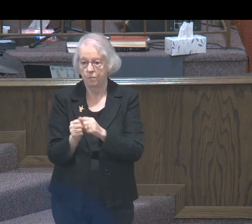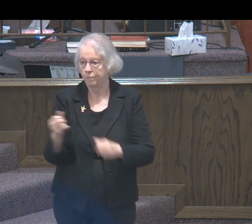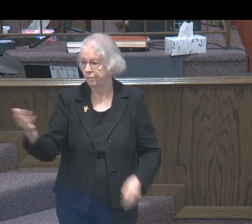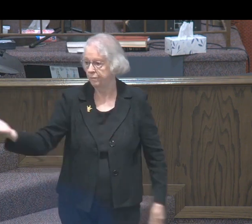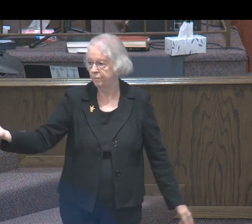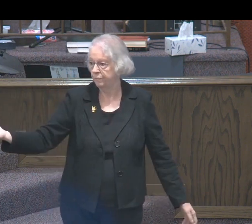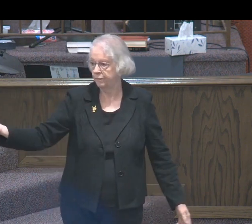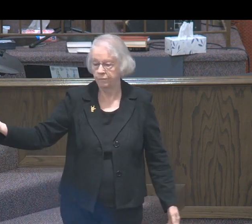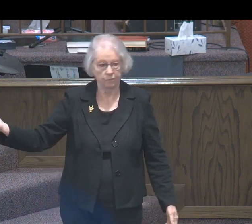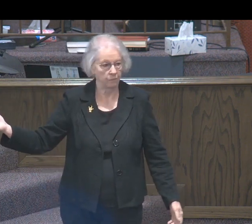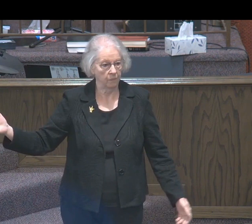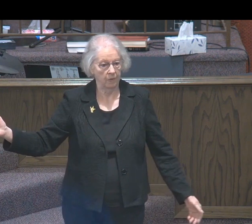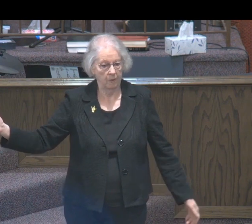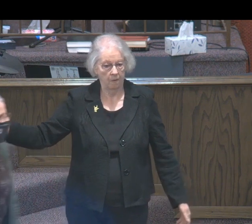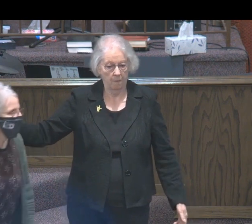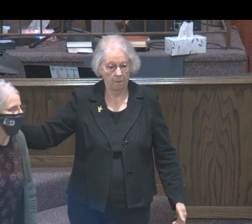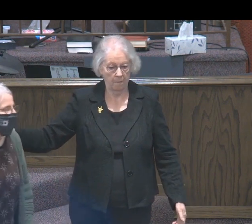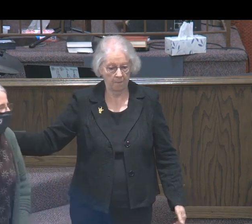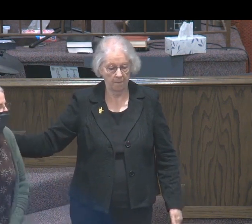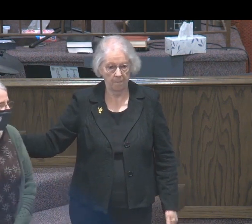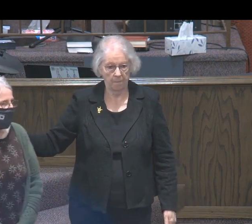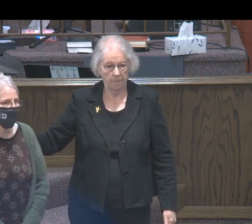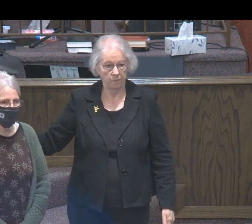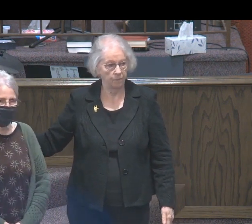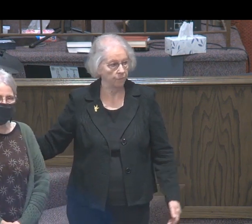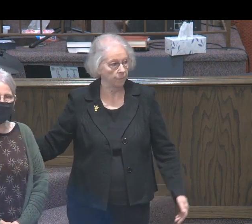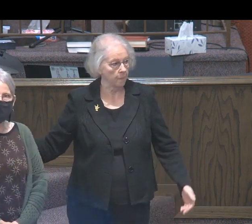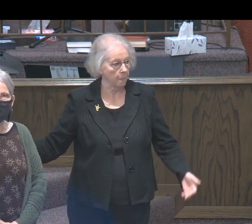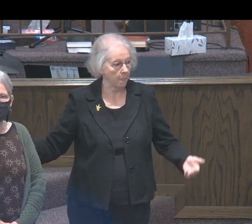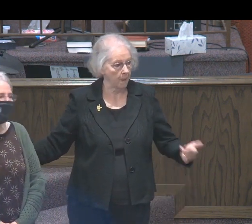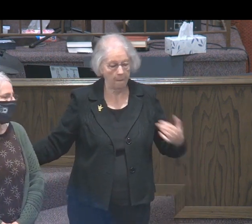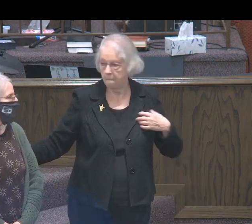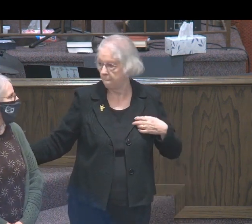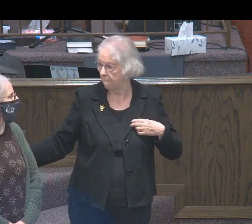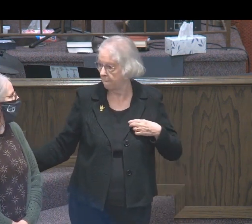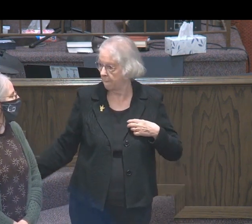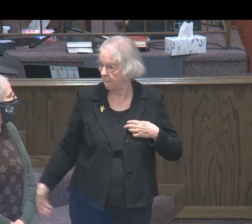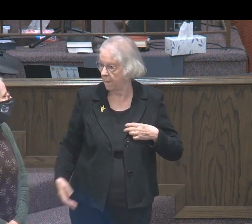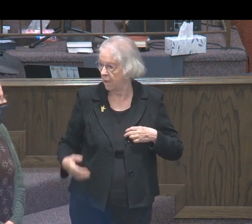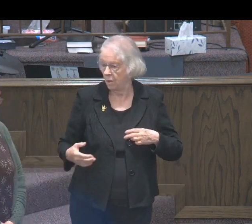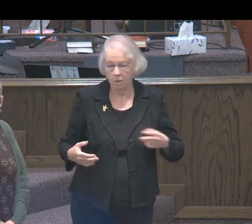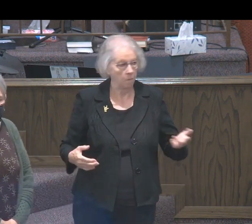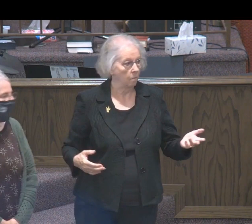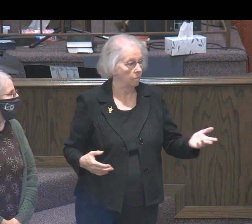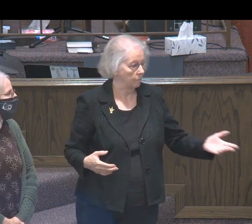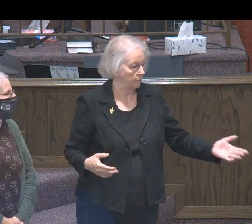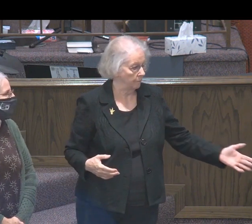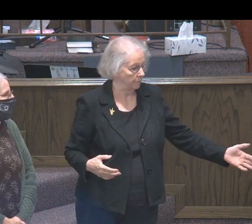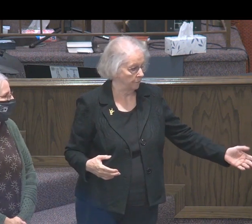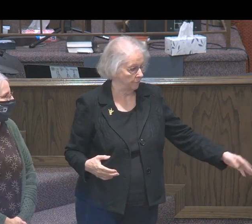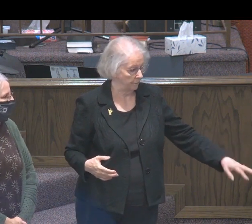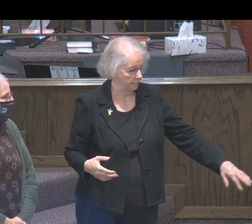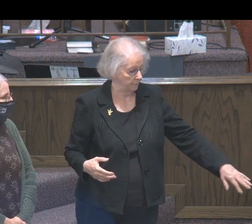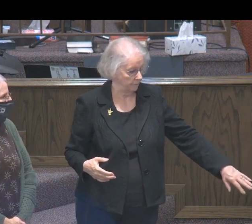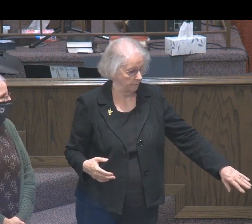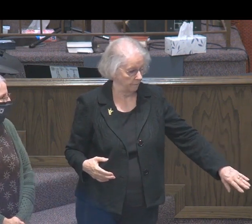when we will open your word and see what you have to say to us, Father, I pray that we don't just